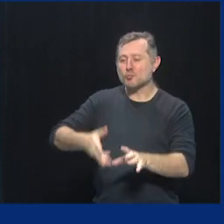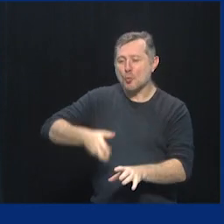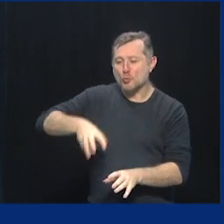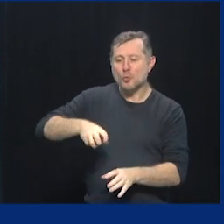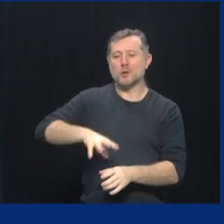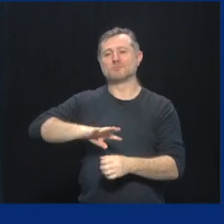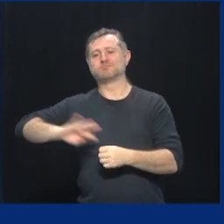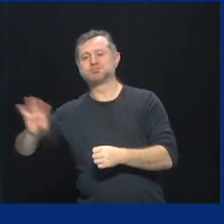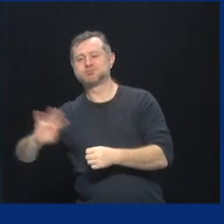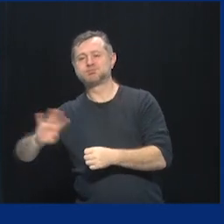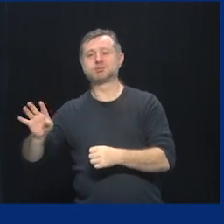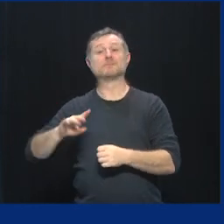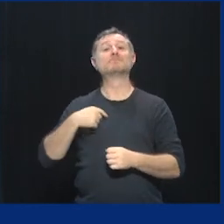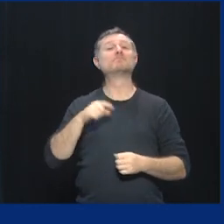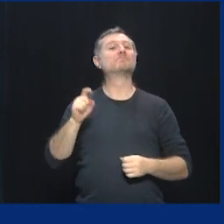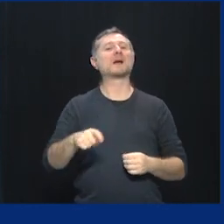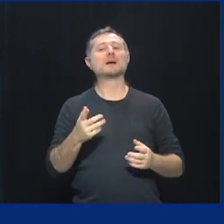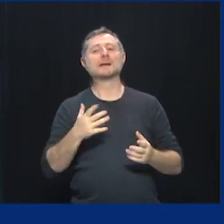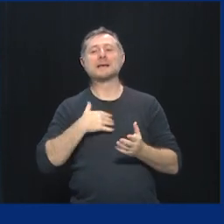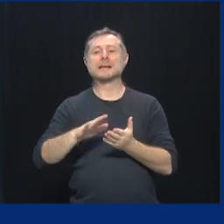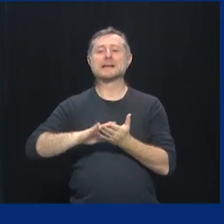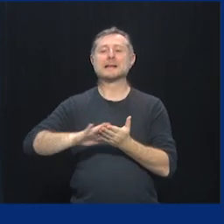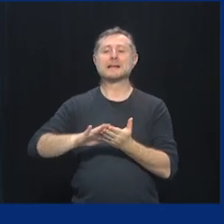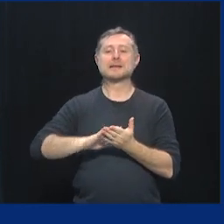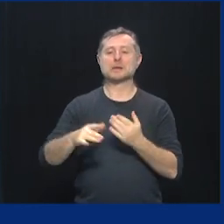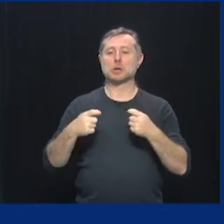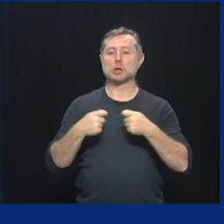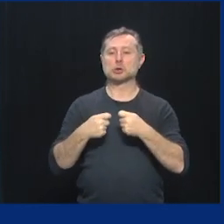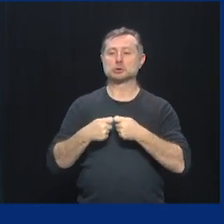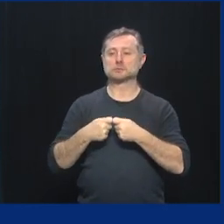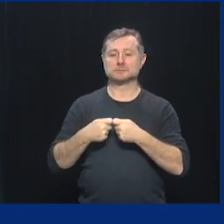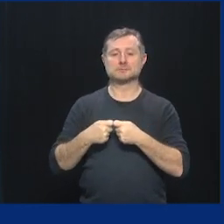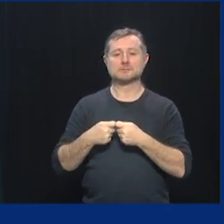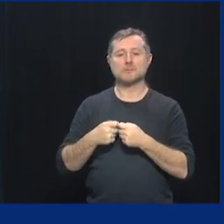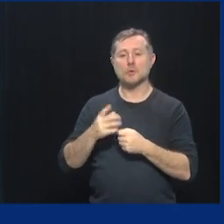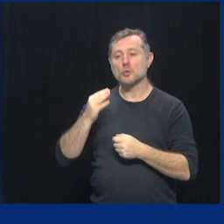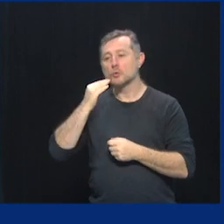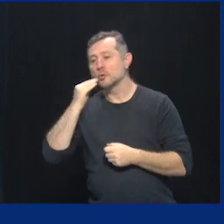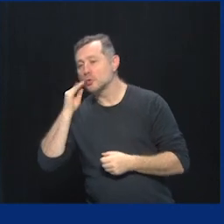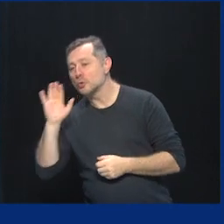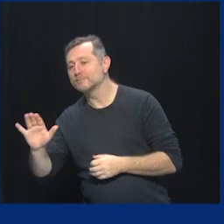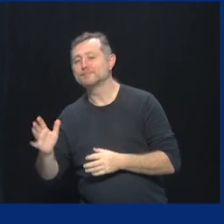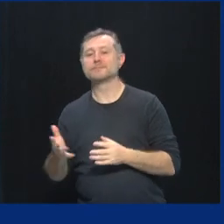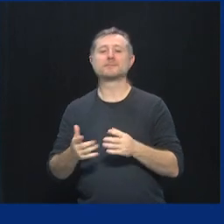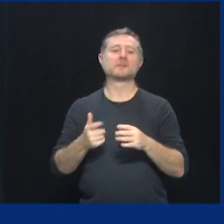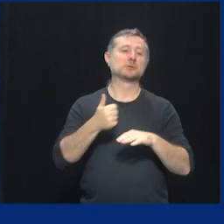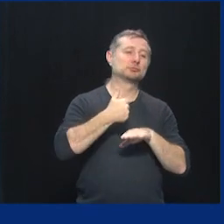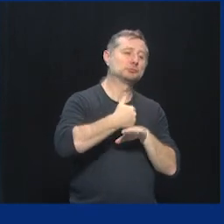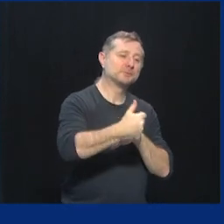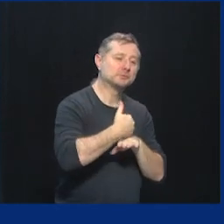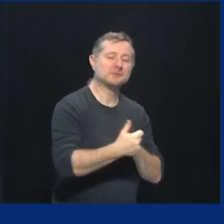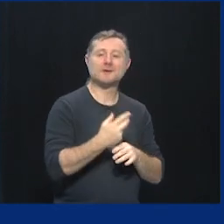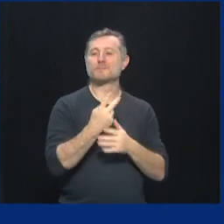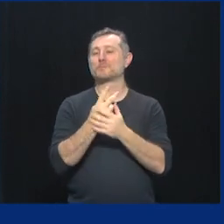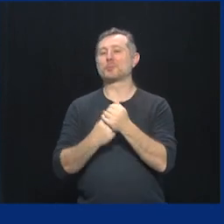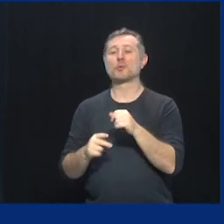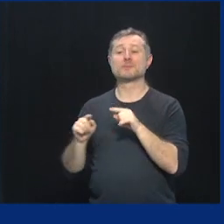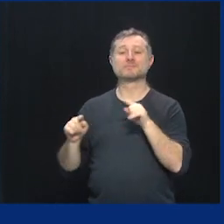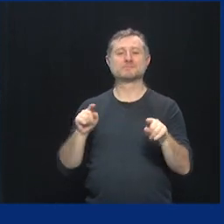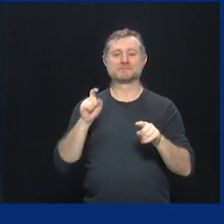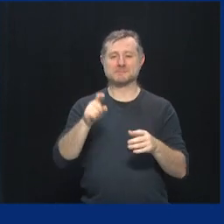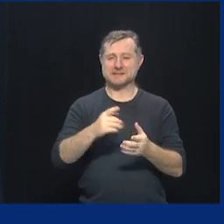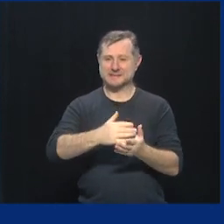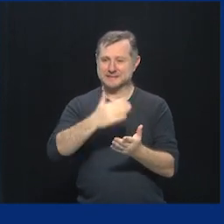in homes, in electricity, in transportation, to stop the global warming, or at least